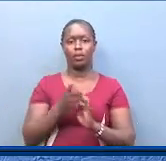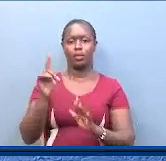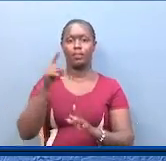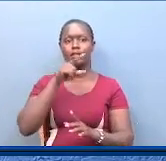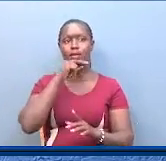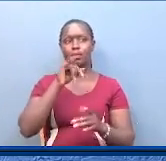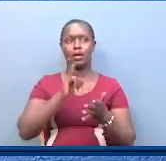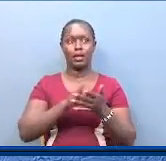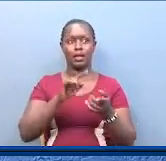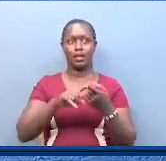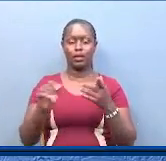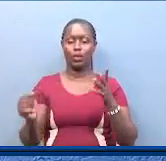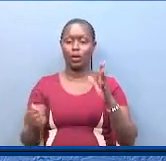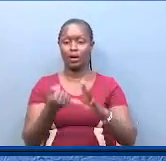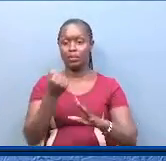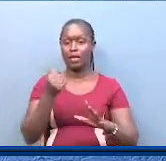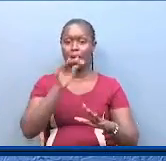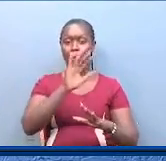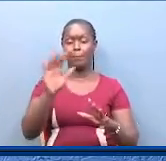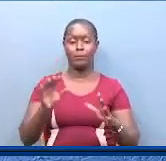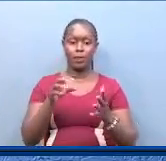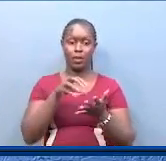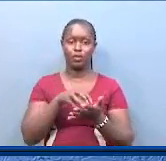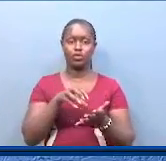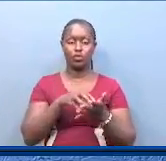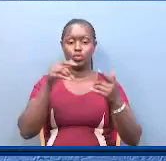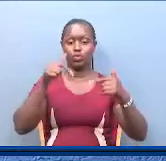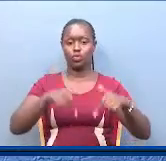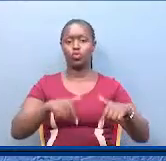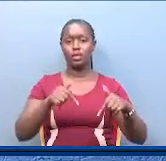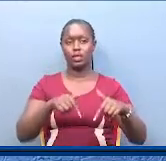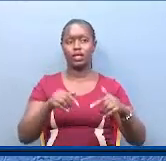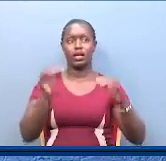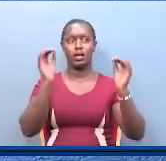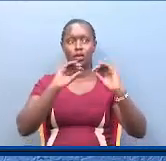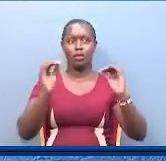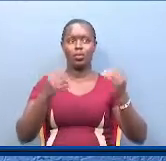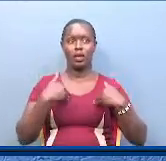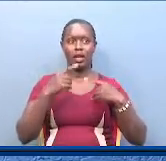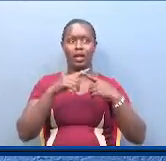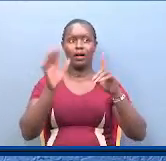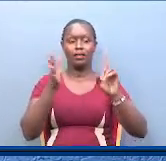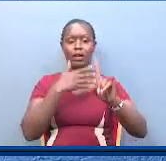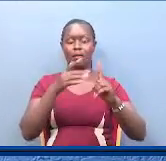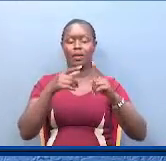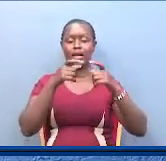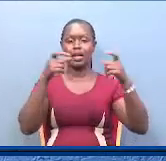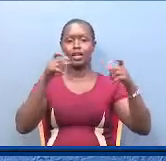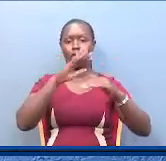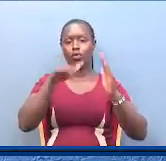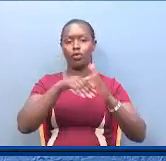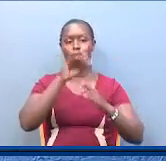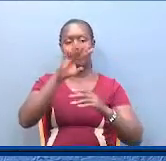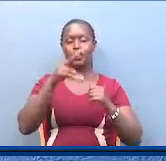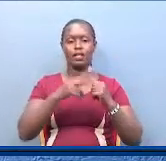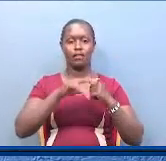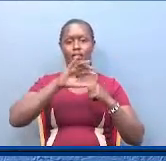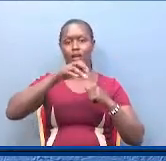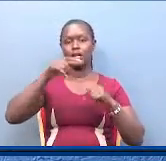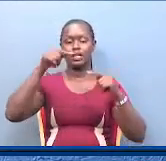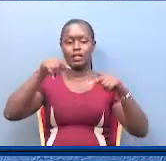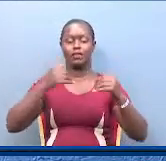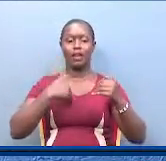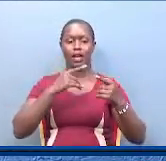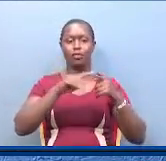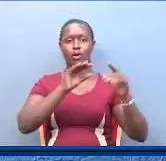that takes the worm. It is his disposition. Today, nobody has campaigned greater. In all the 47 counties, William Ruto has been